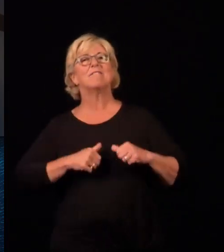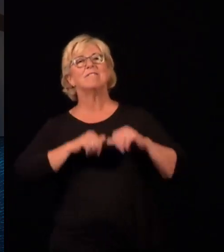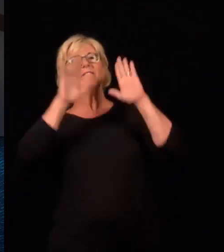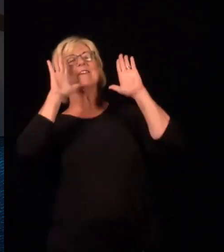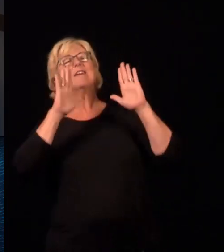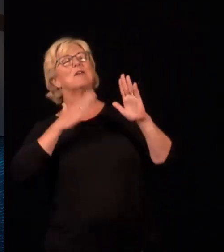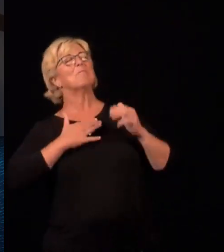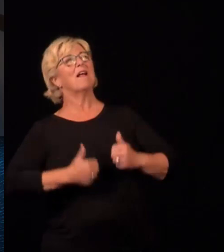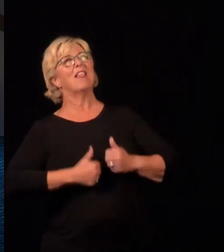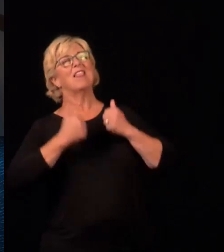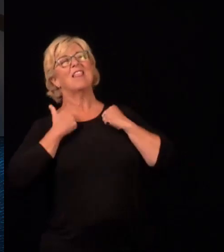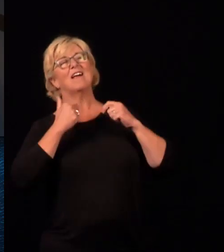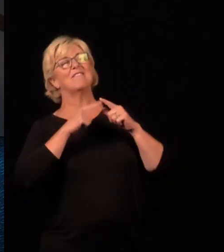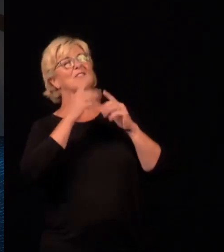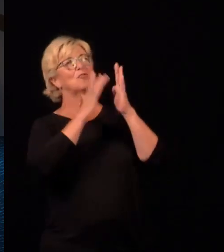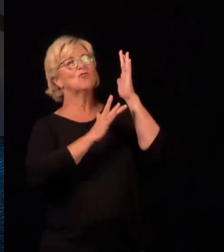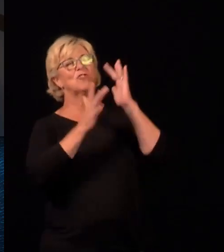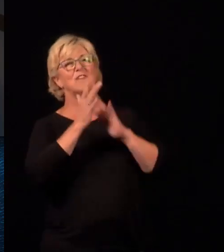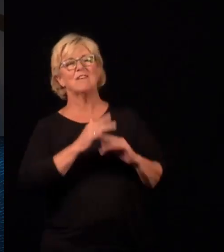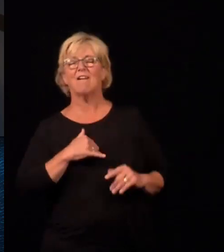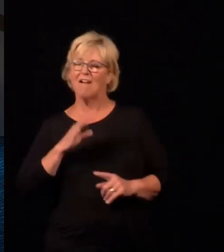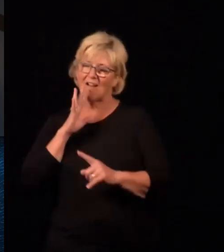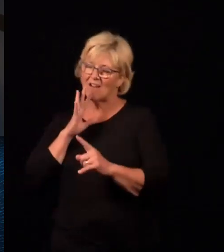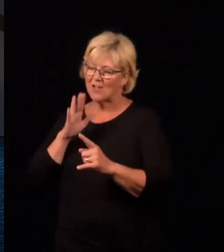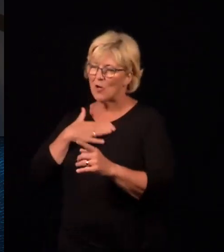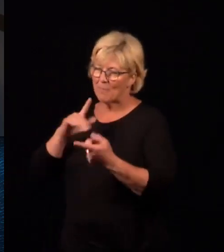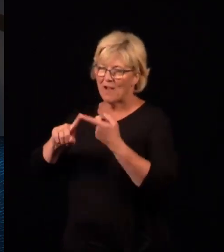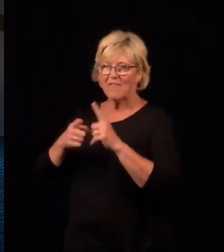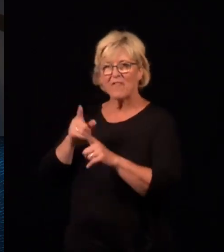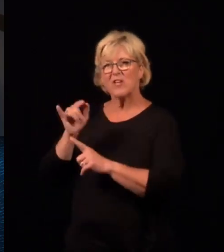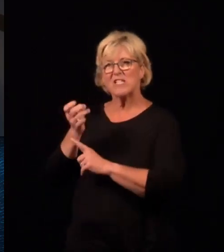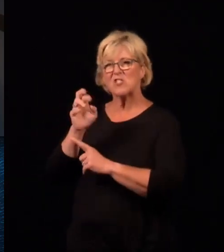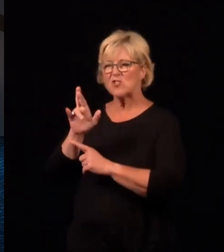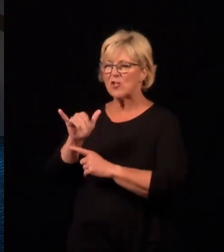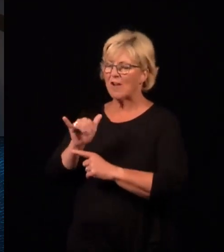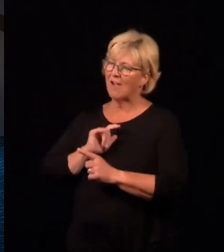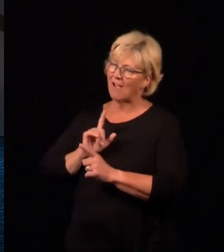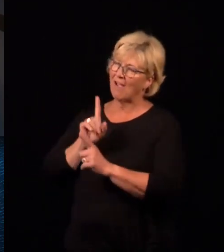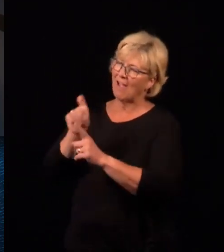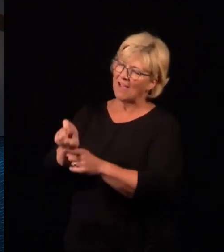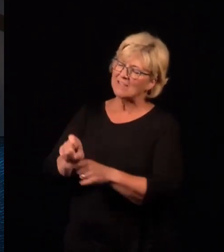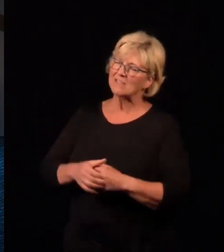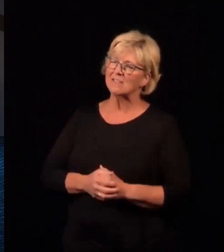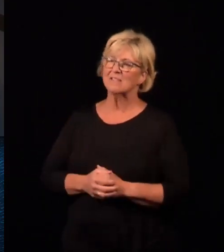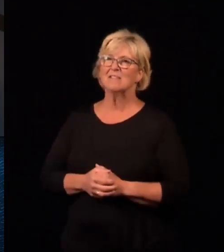Jesus Christ. I talked to Jerry about this, and I asked him.